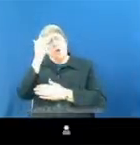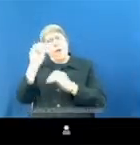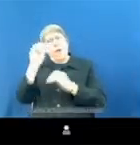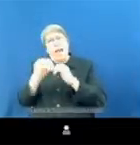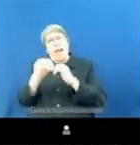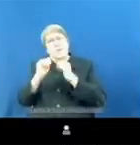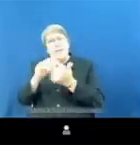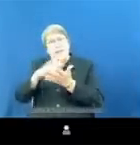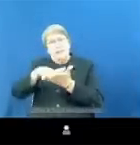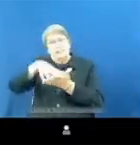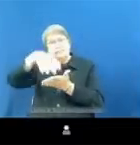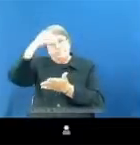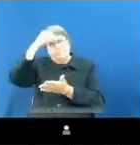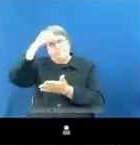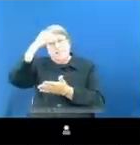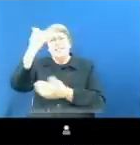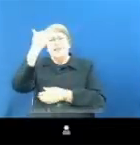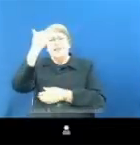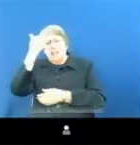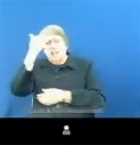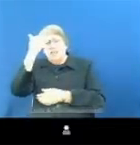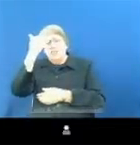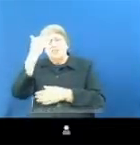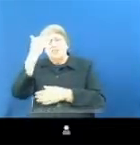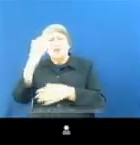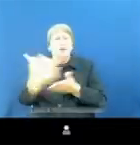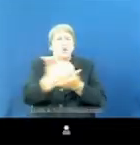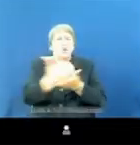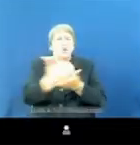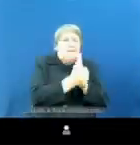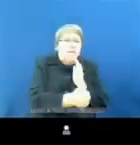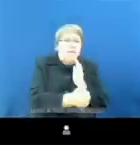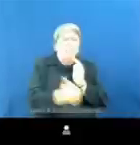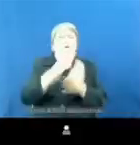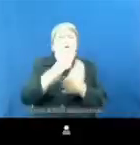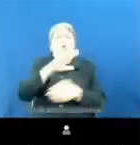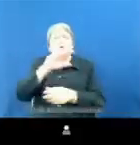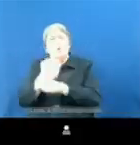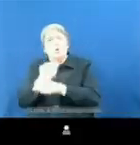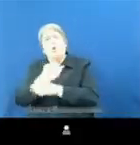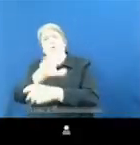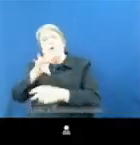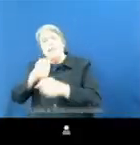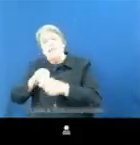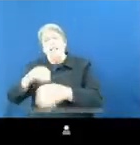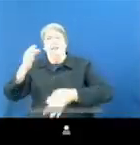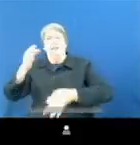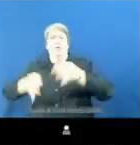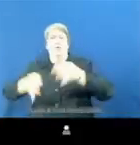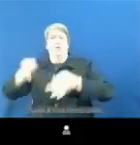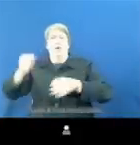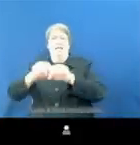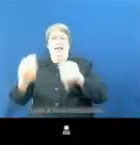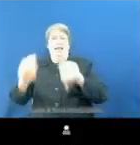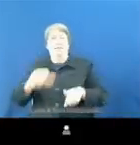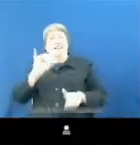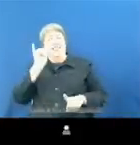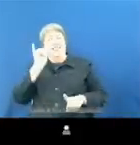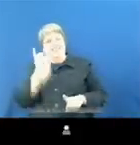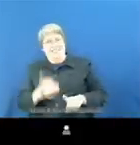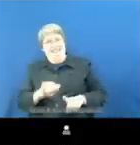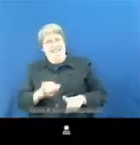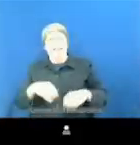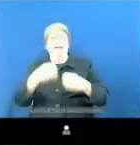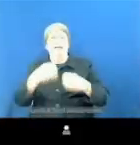necessary to function effectively within the court and legal systems. And these are items that create challenges for